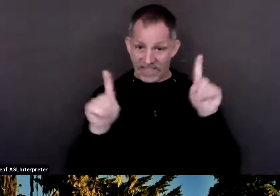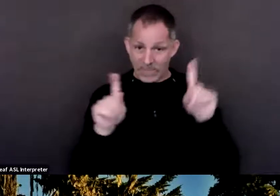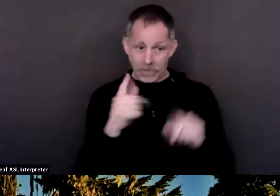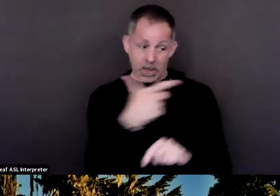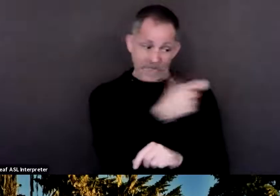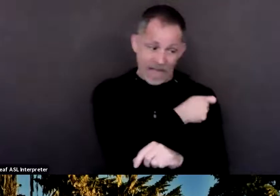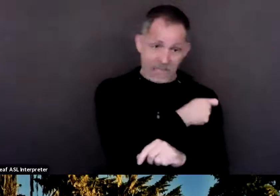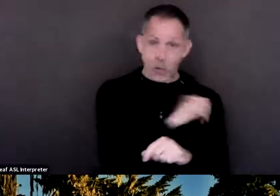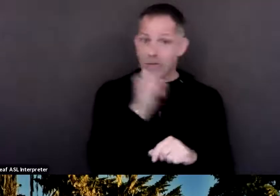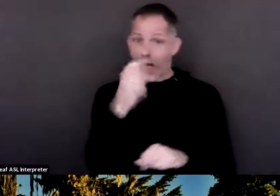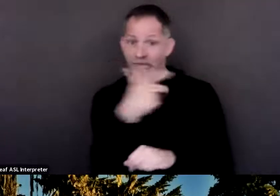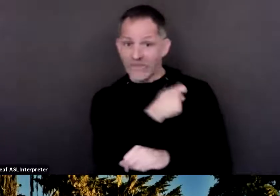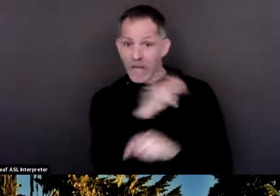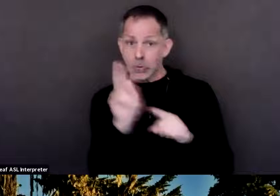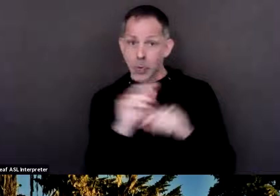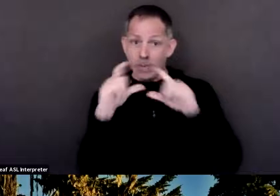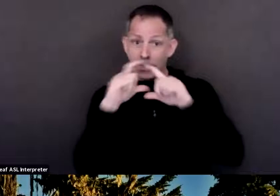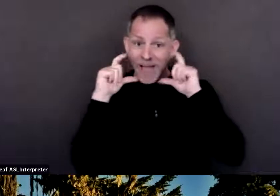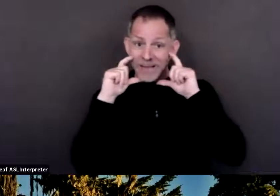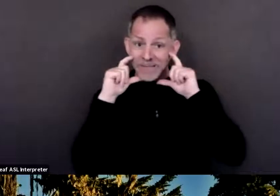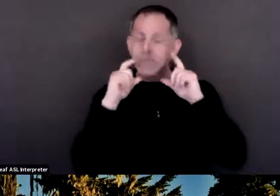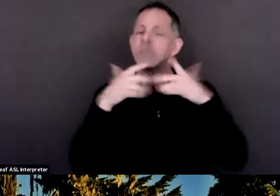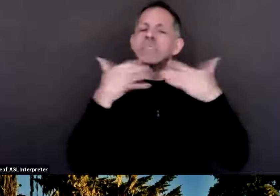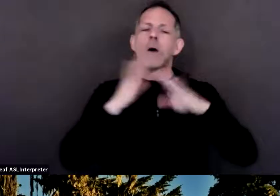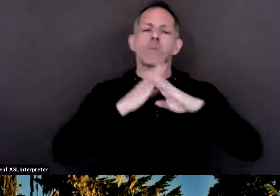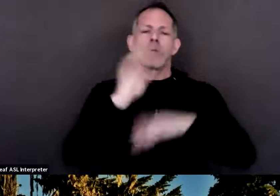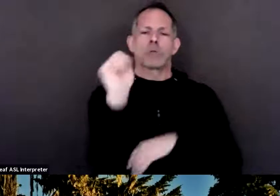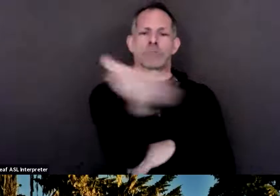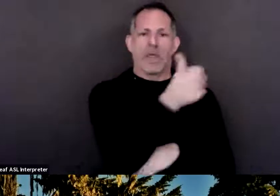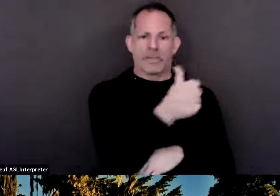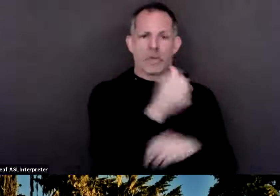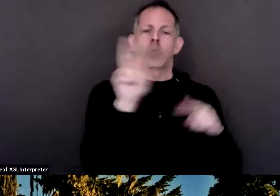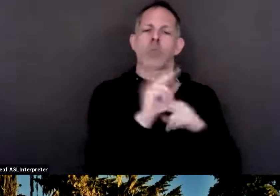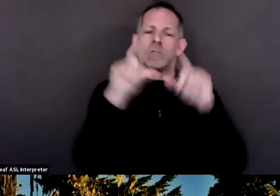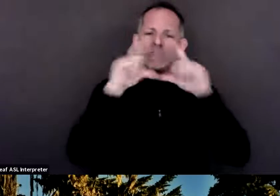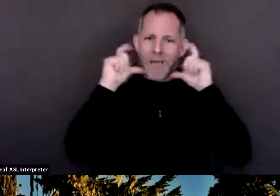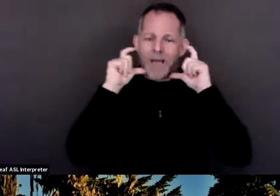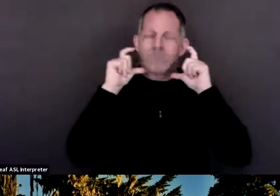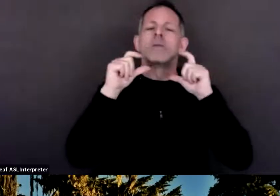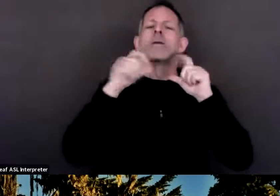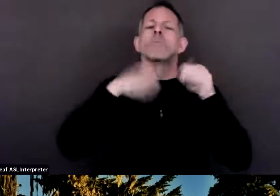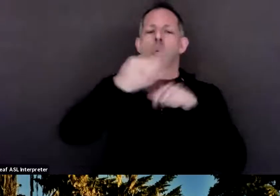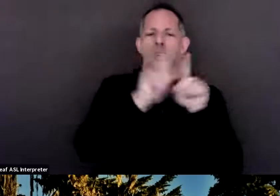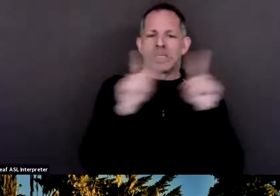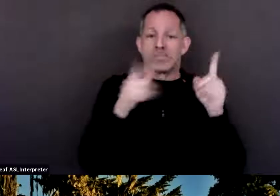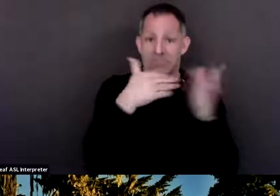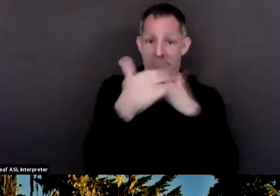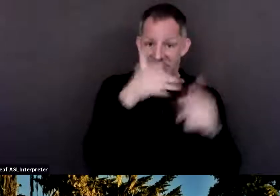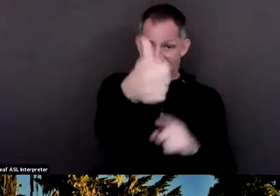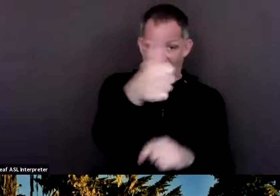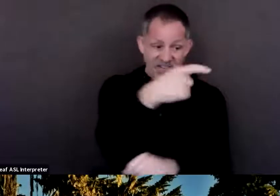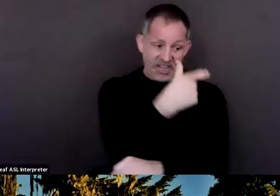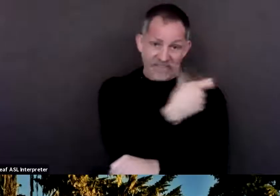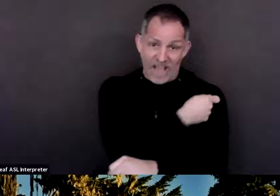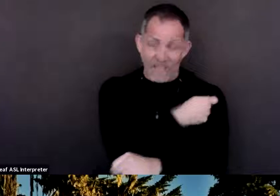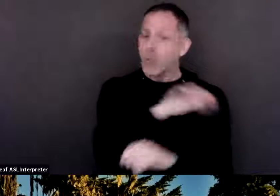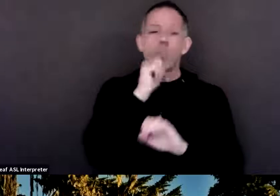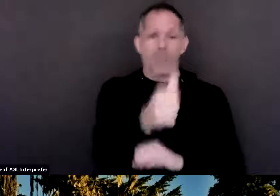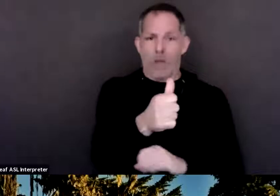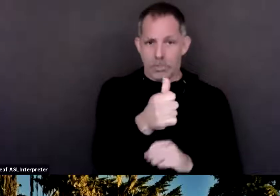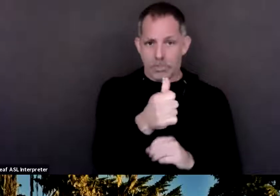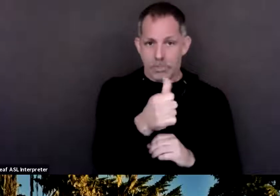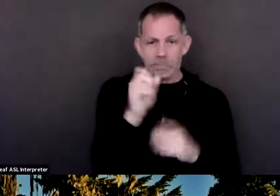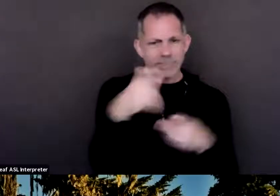measures, distance yourselves, particularly from unvaccinated people. But as Dr. Spitter said, that even if you're vaccinated, there's